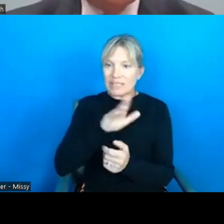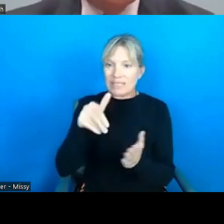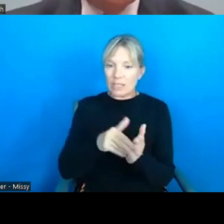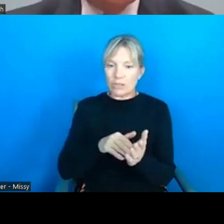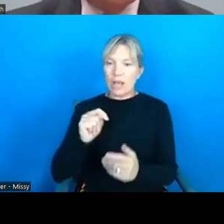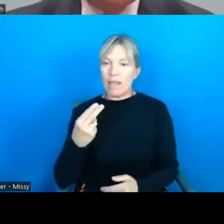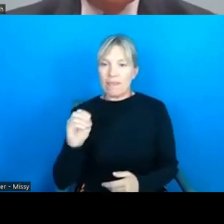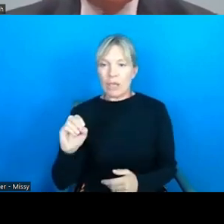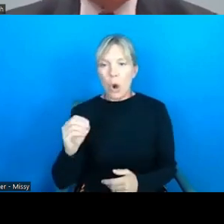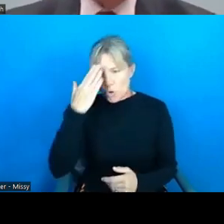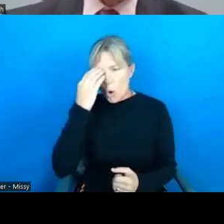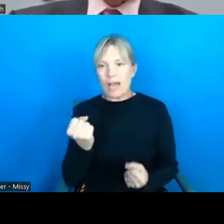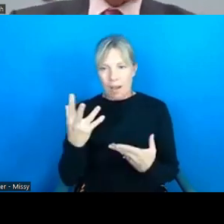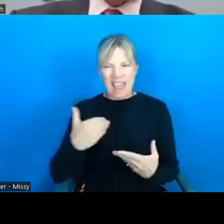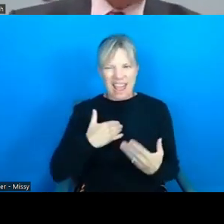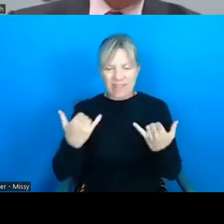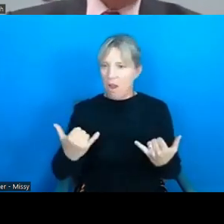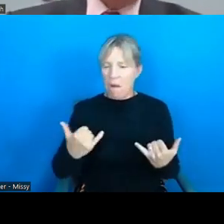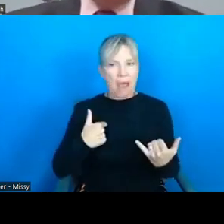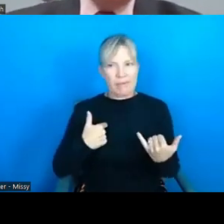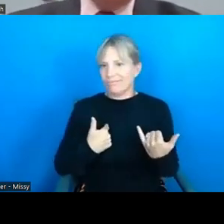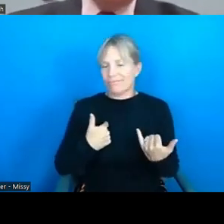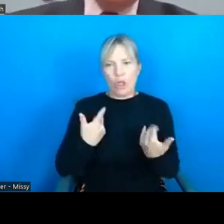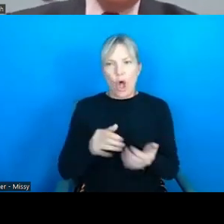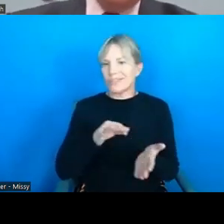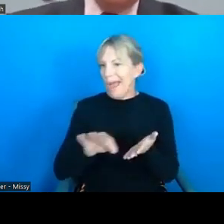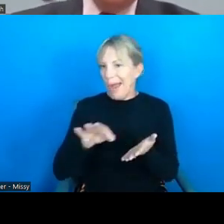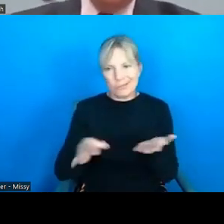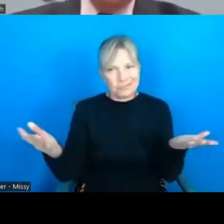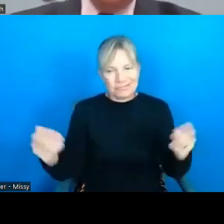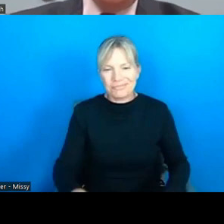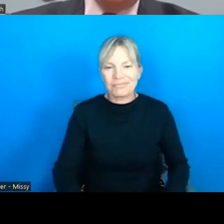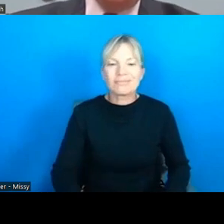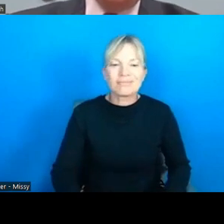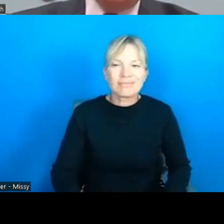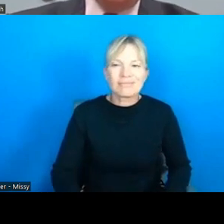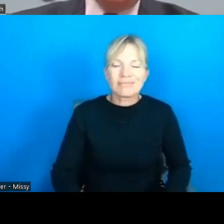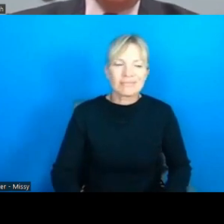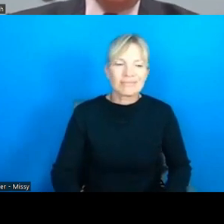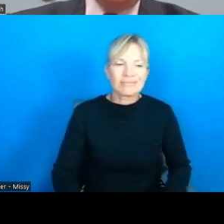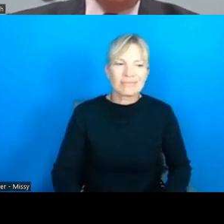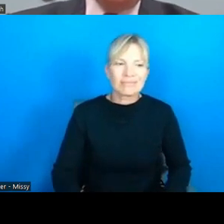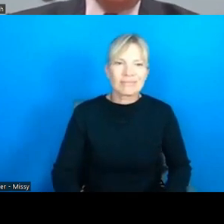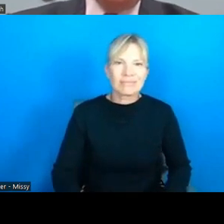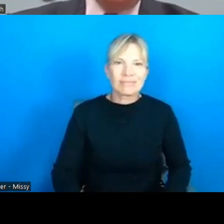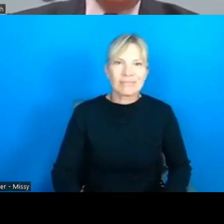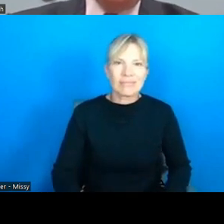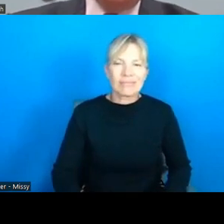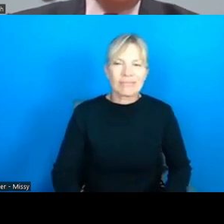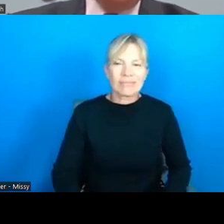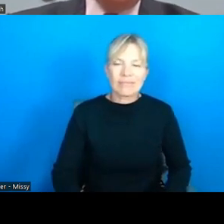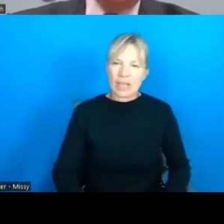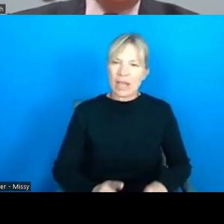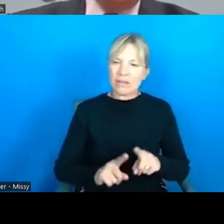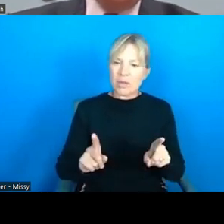us how many there are now, because I've lost track. But it's been